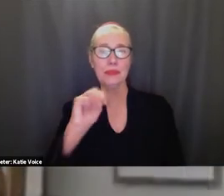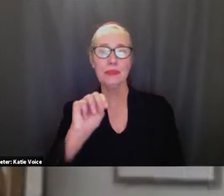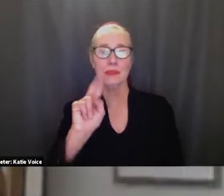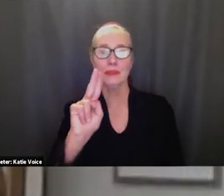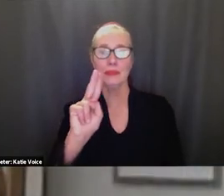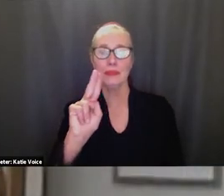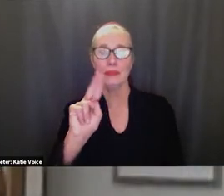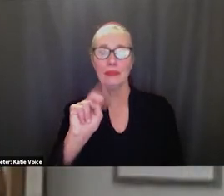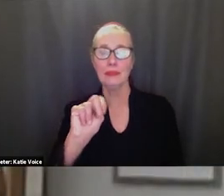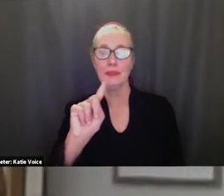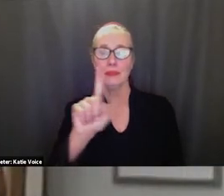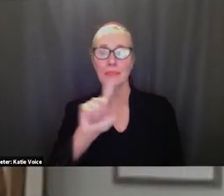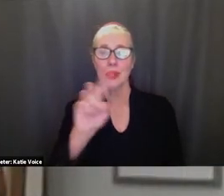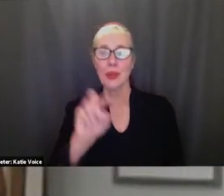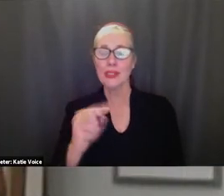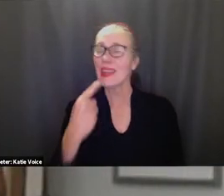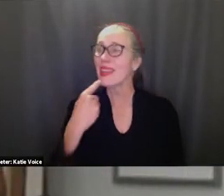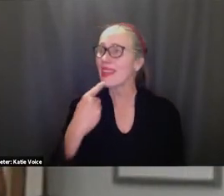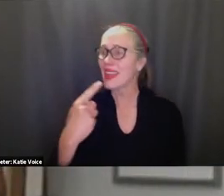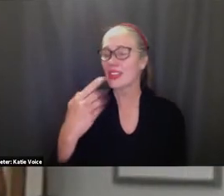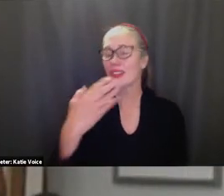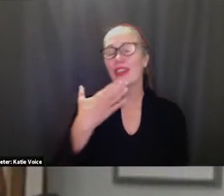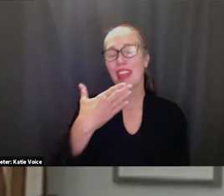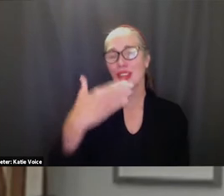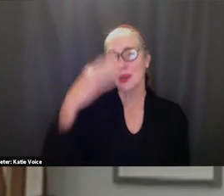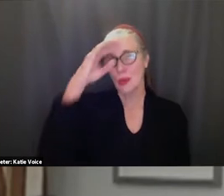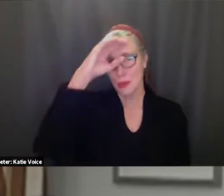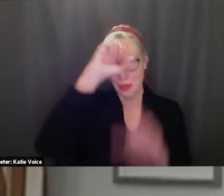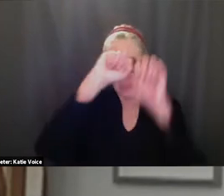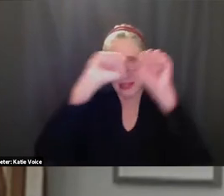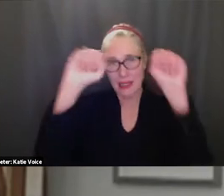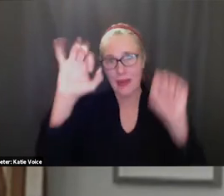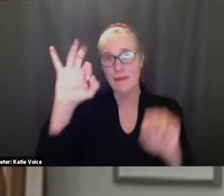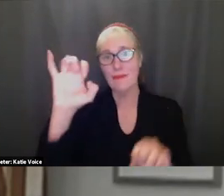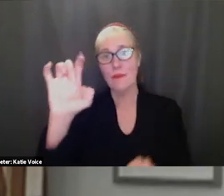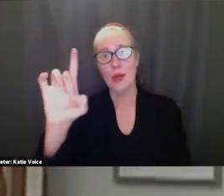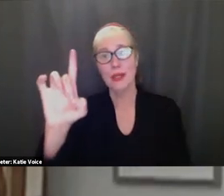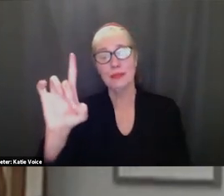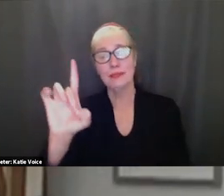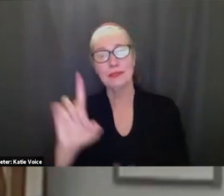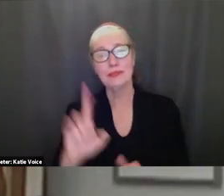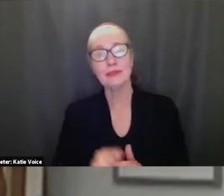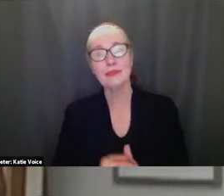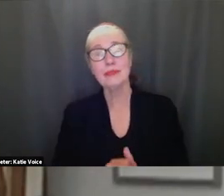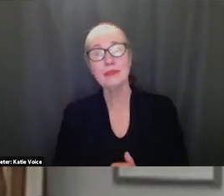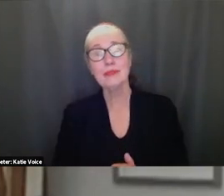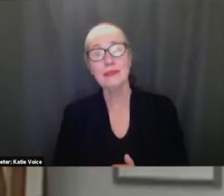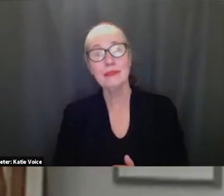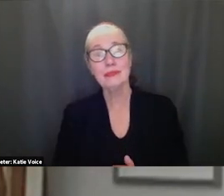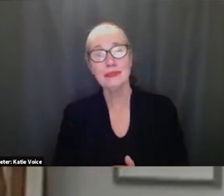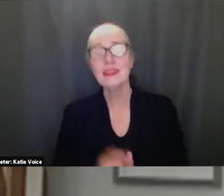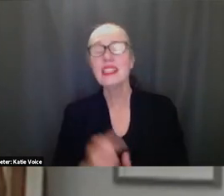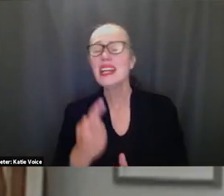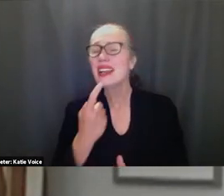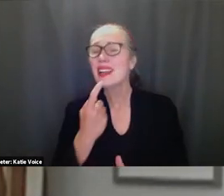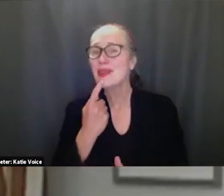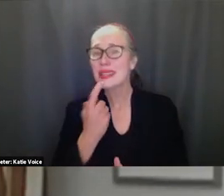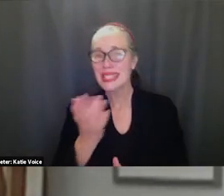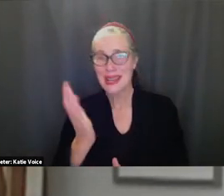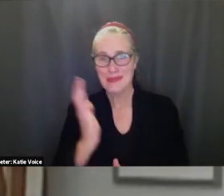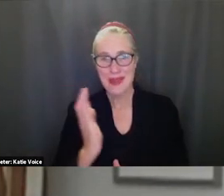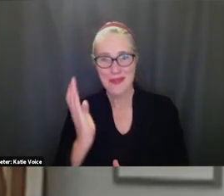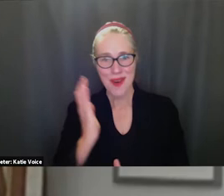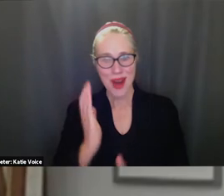thank you president ford um i just wanted to you know again as we've i know we've said earlier but just commend the